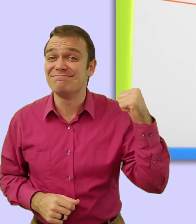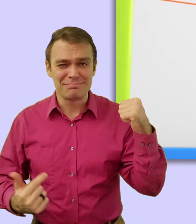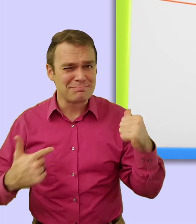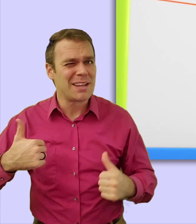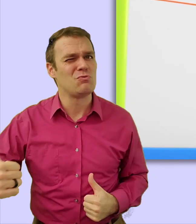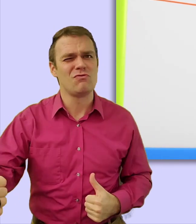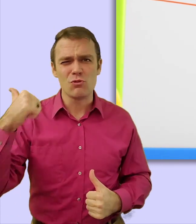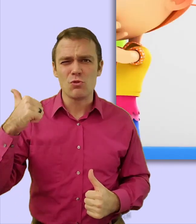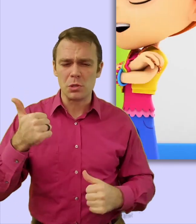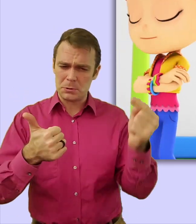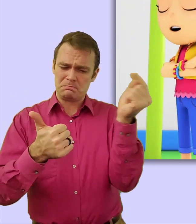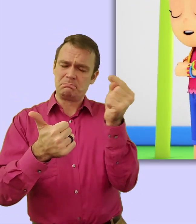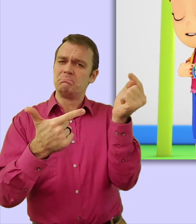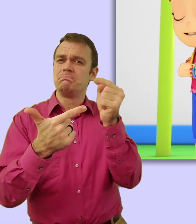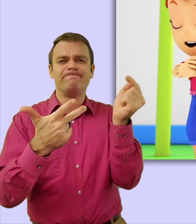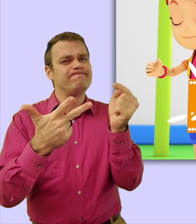I'm not gonna,